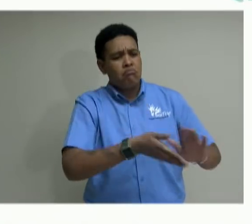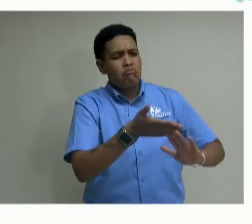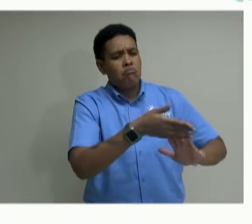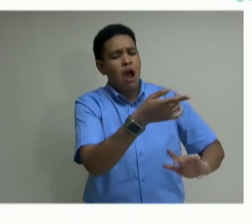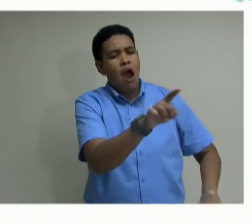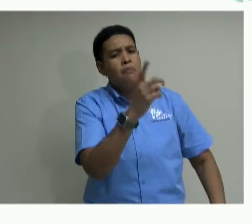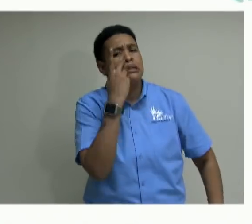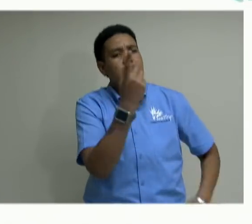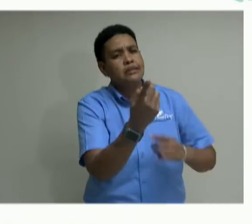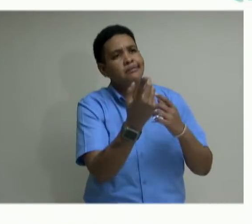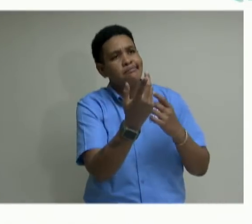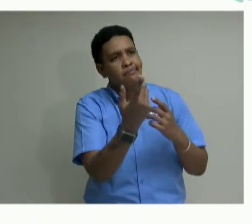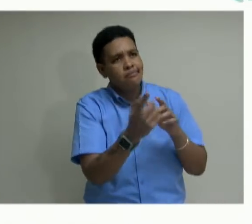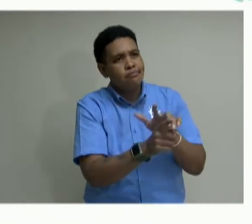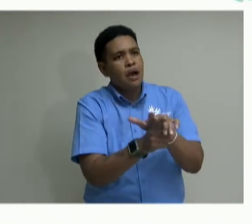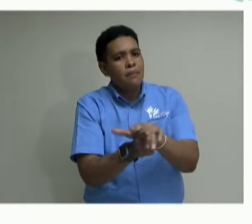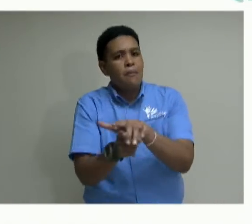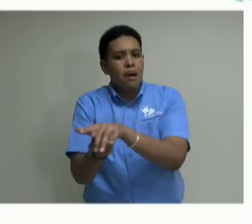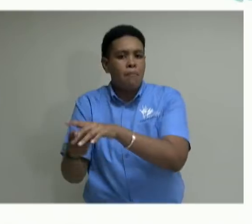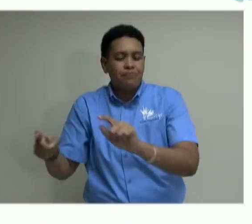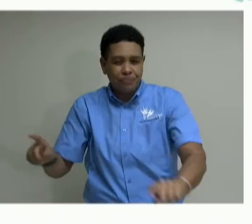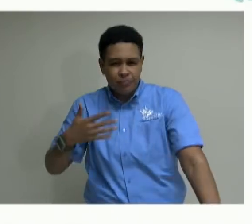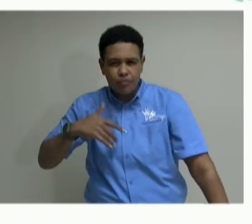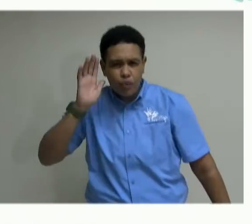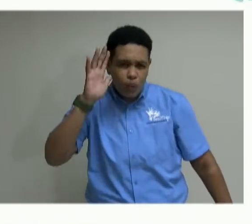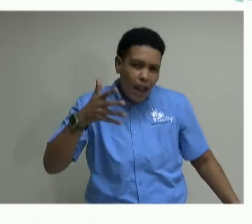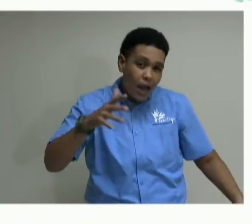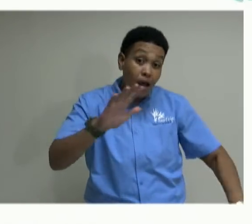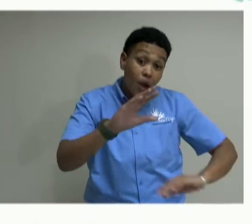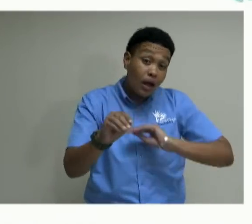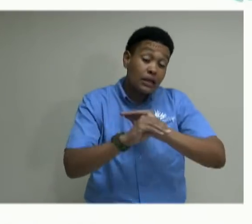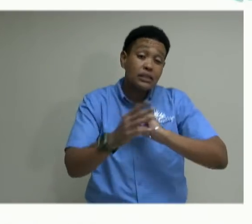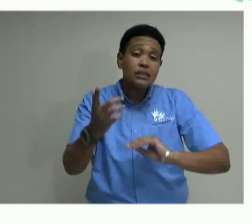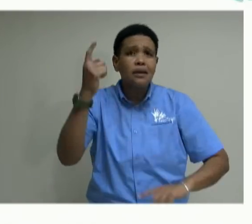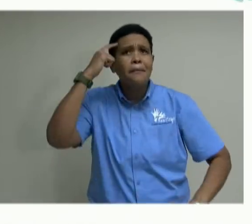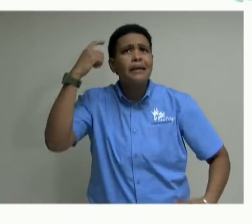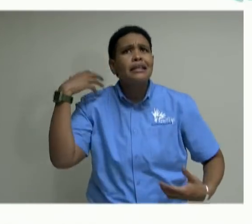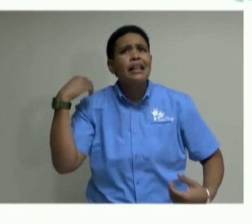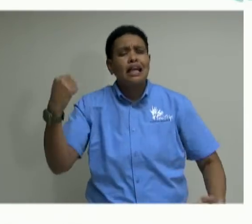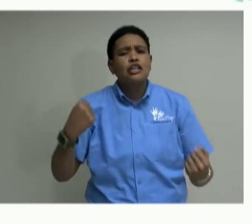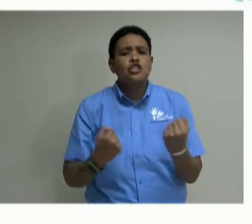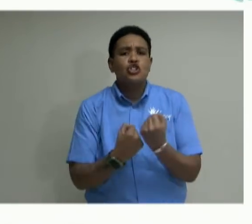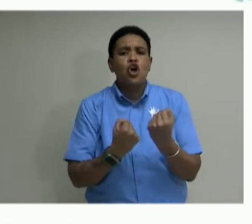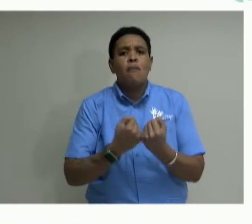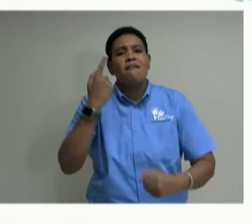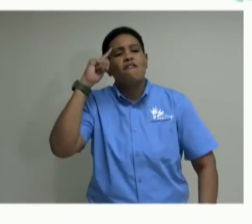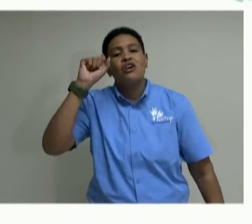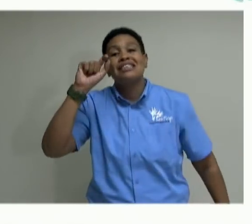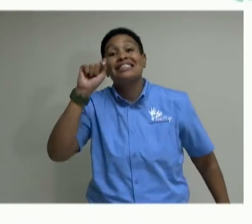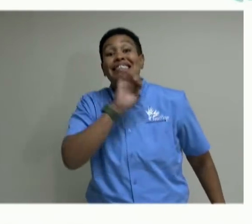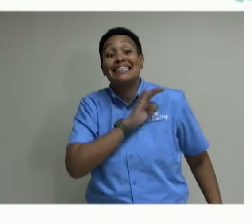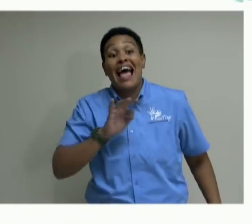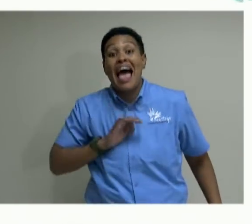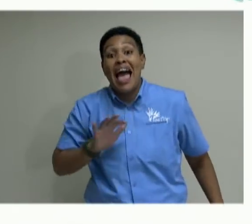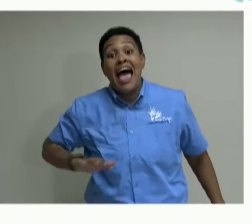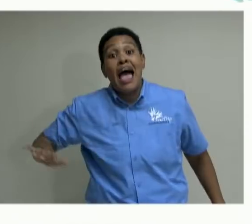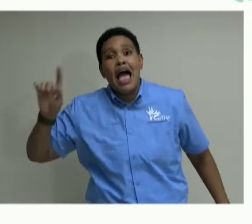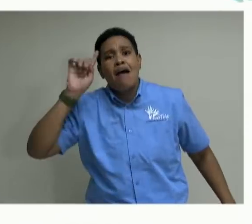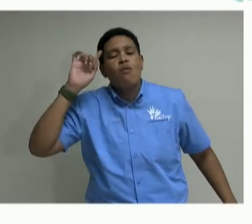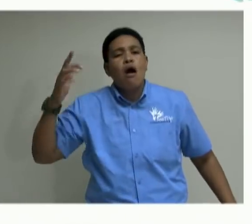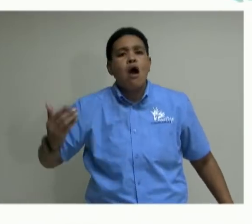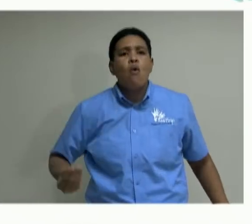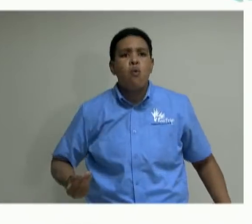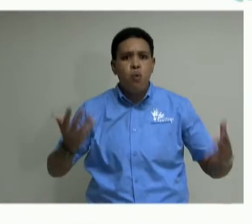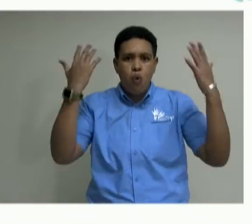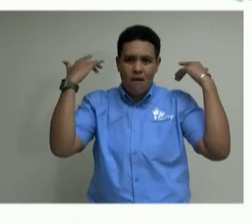as they come. We'll be facilitating also mental health support for staff, because burnout syndrome is